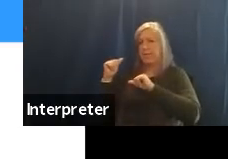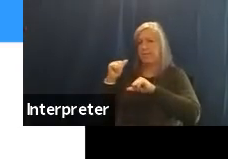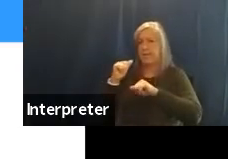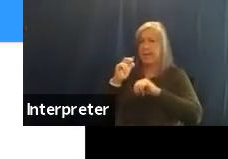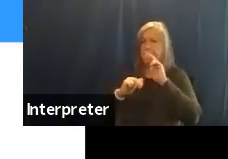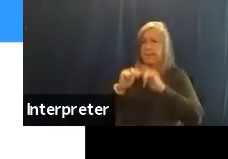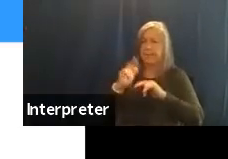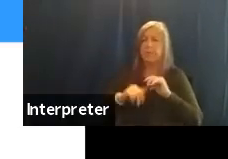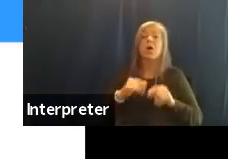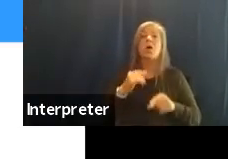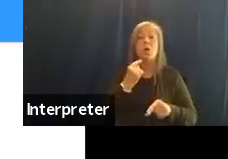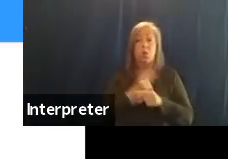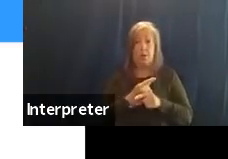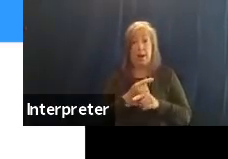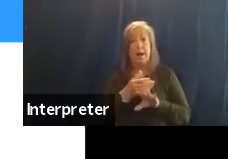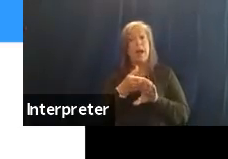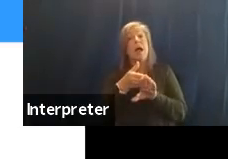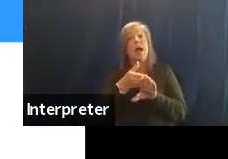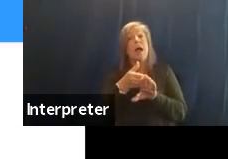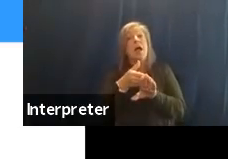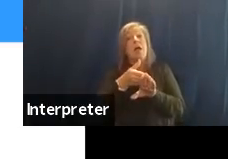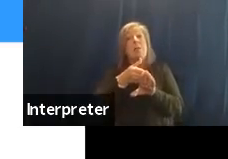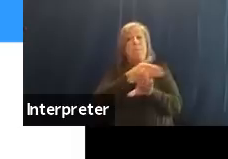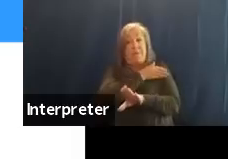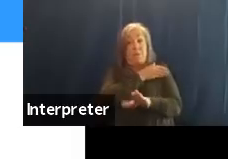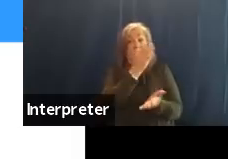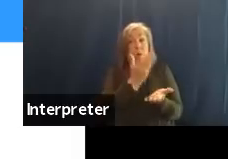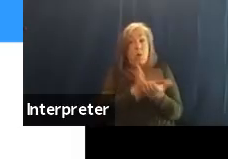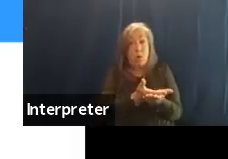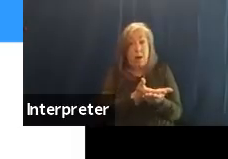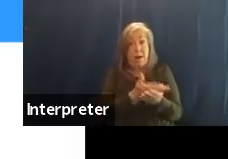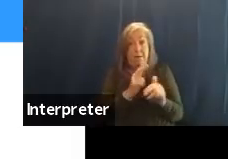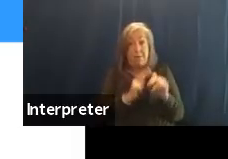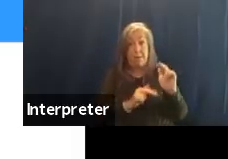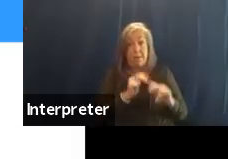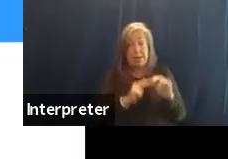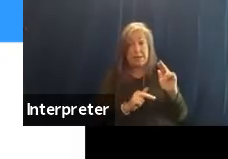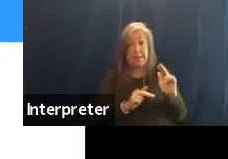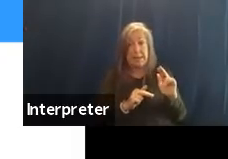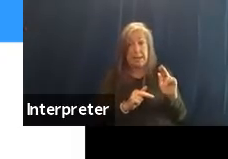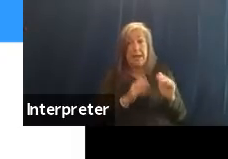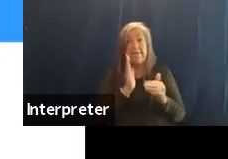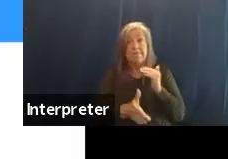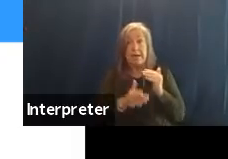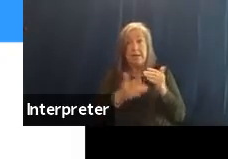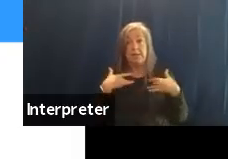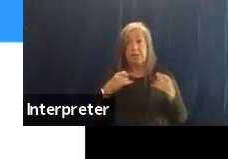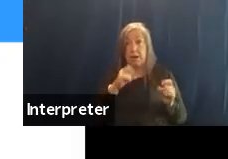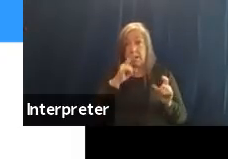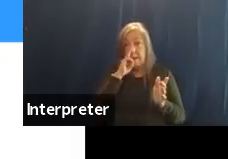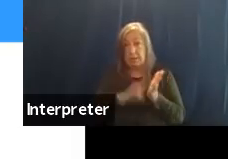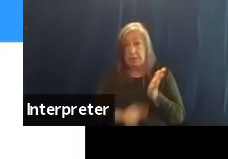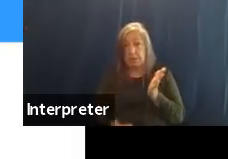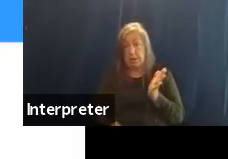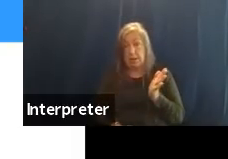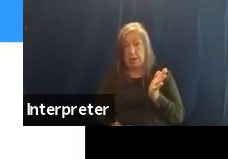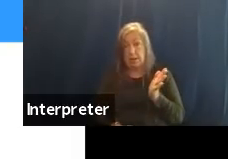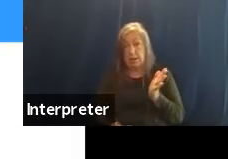check before coming to the facility. And then also wear that face covering as